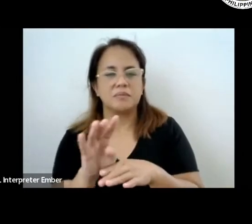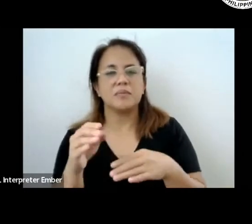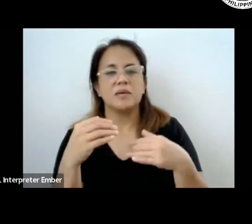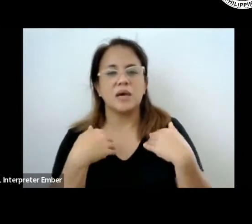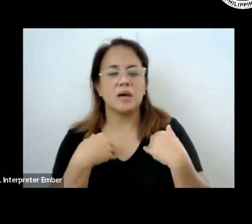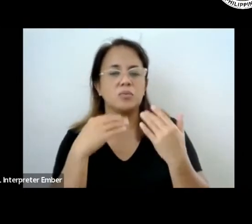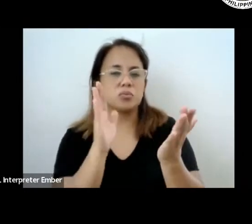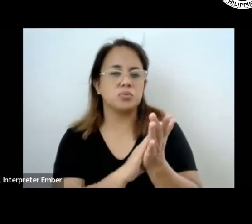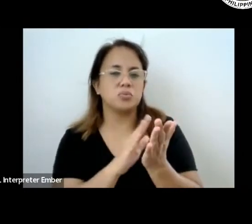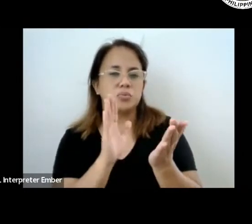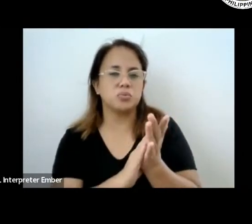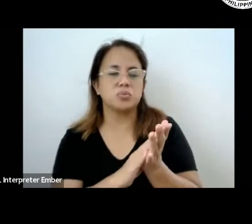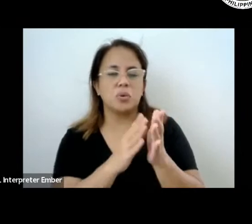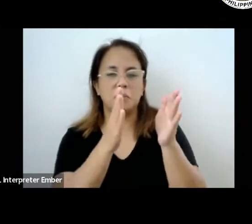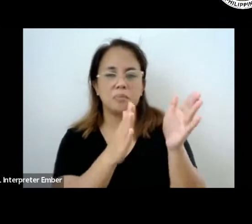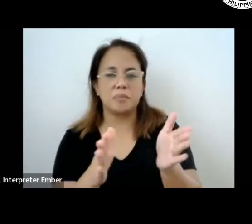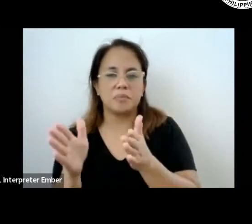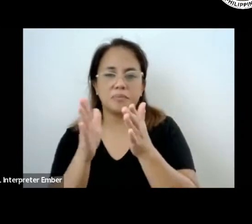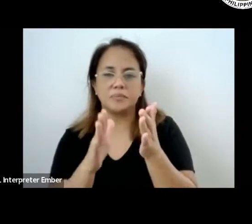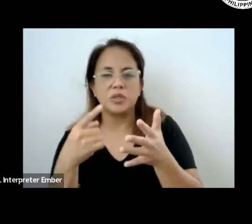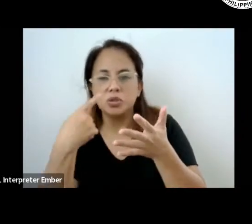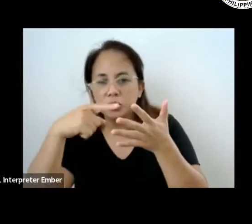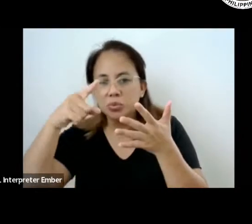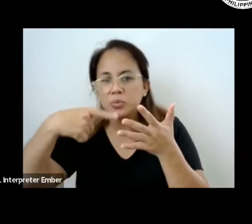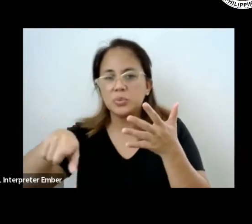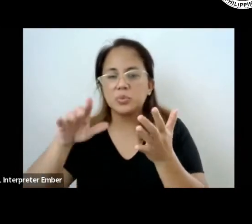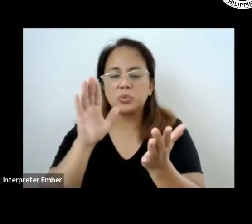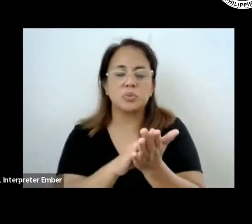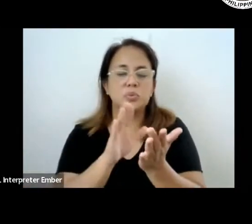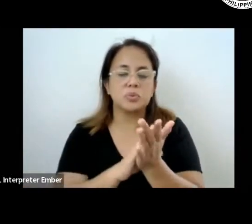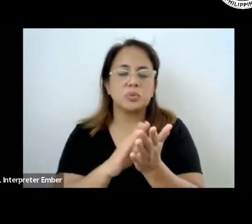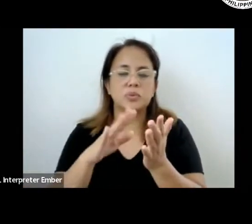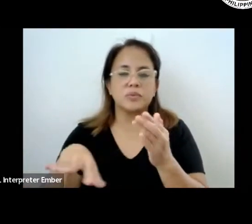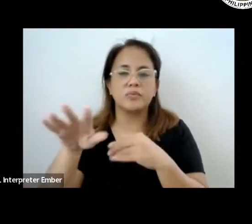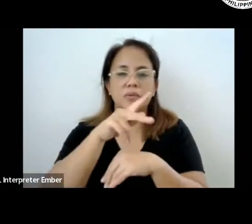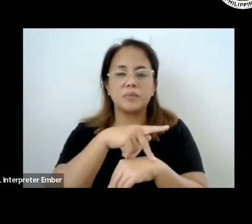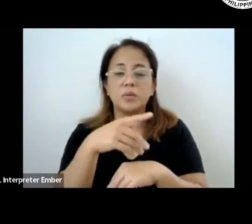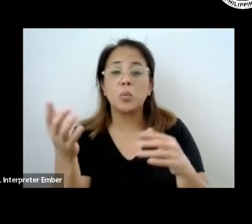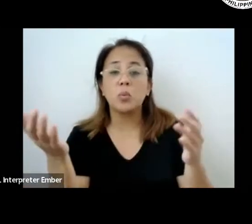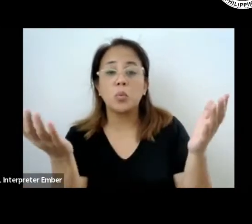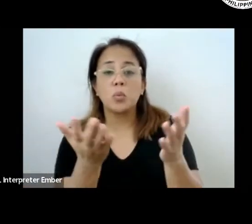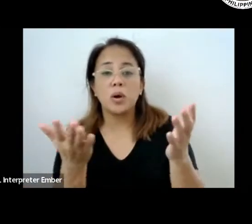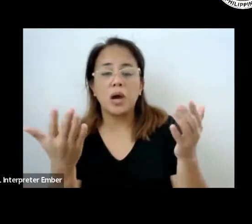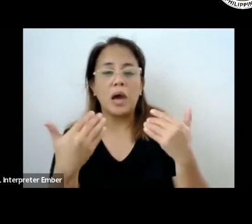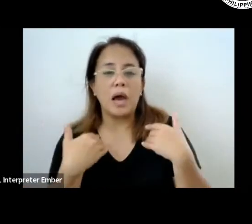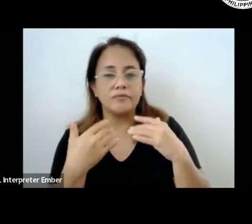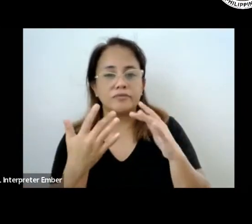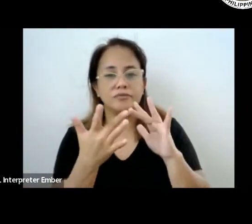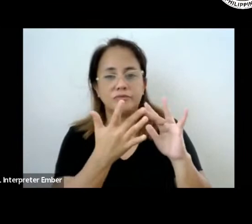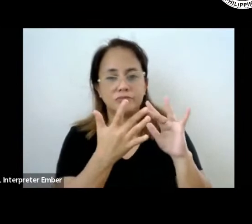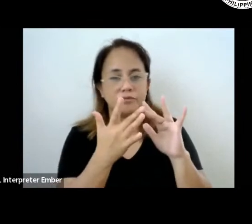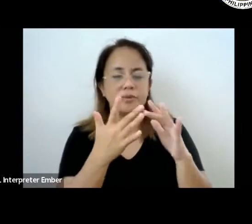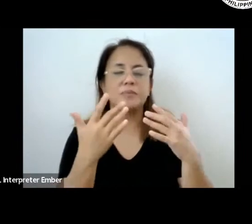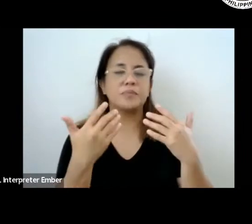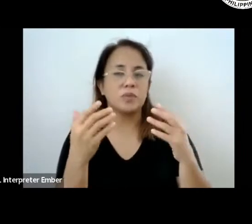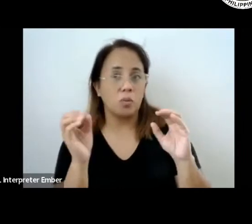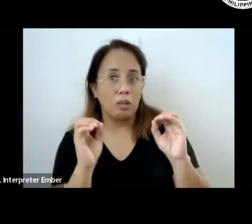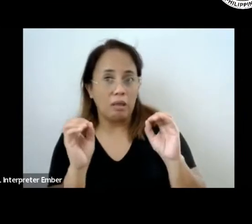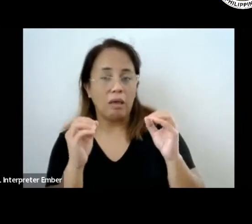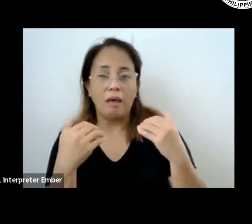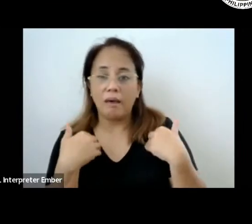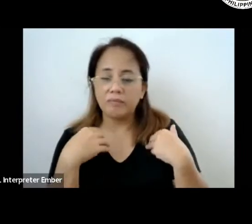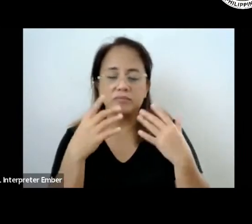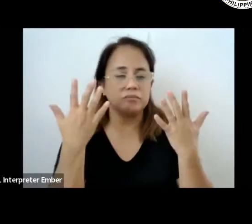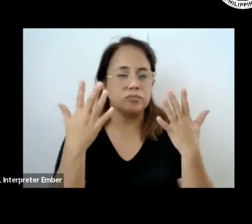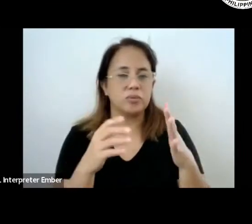school mapping of the whole, of every school in the Philippines, kung saan merong connectivity at meron at wala. Kasi